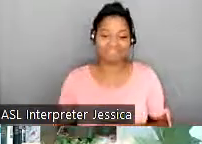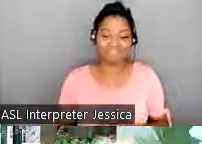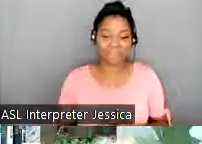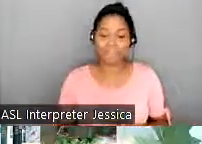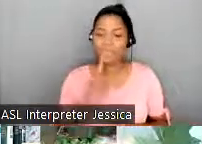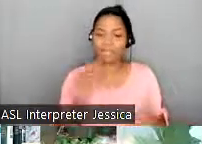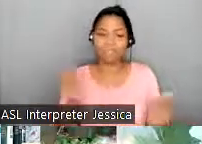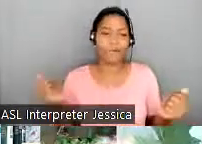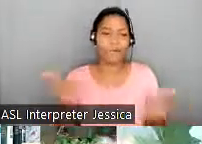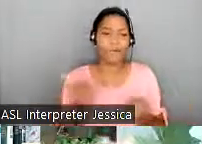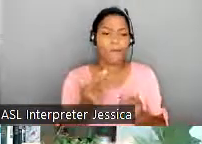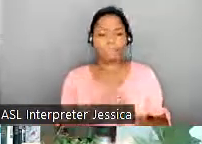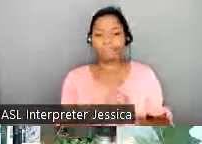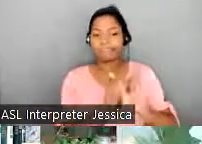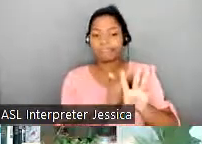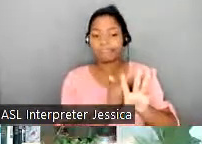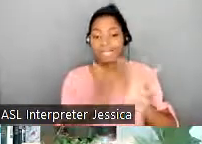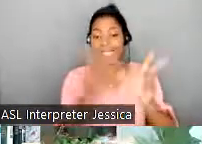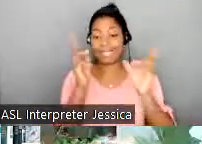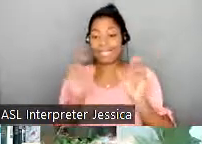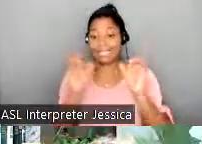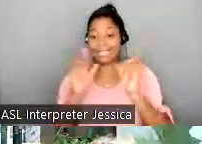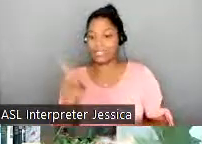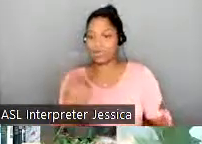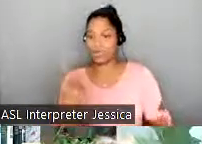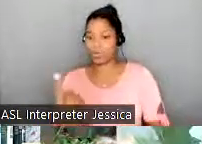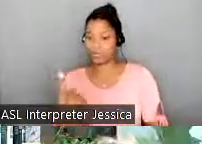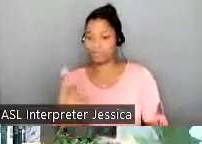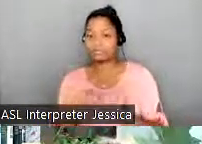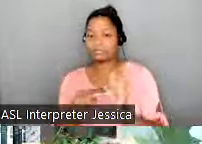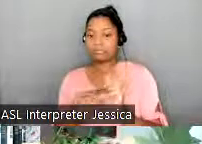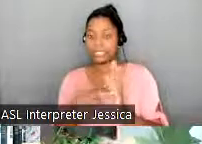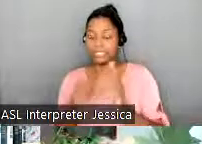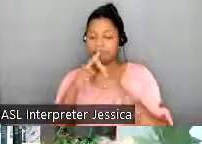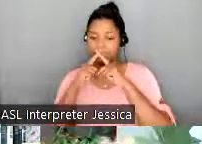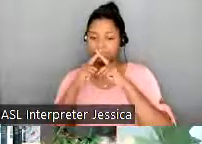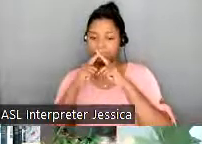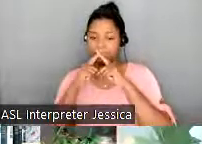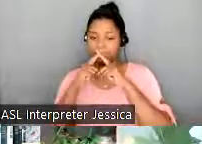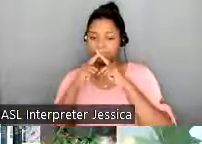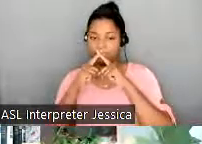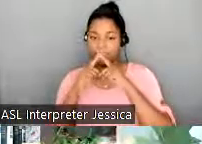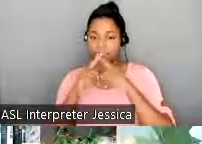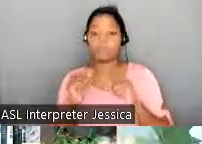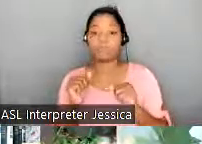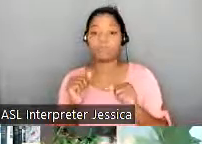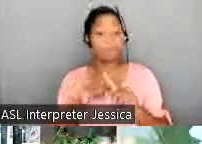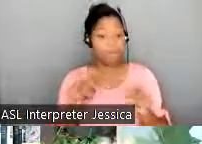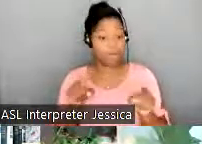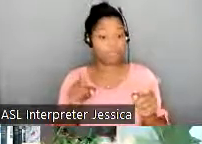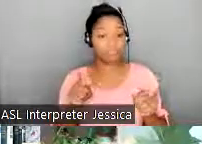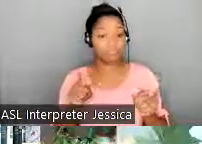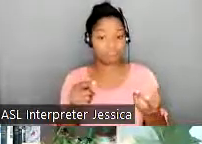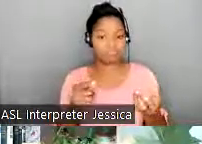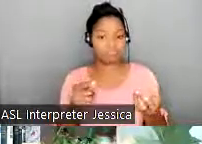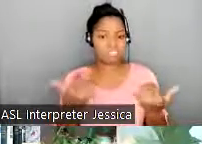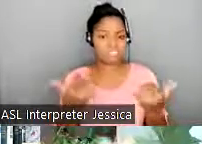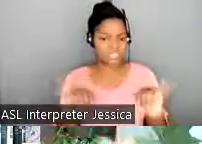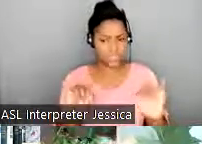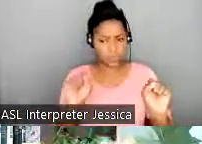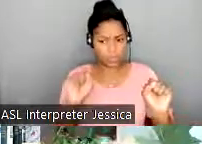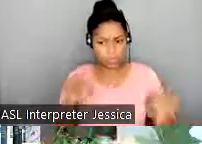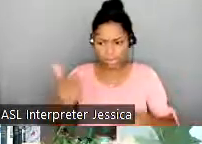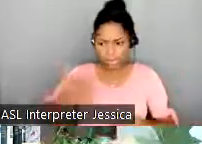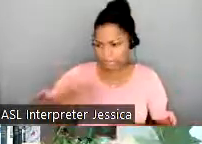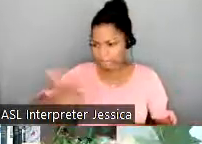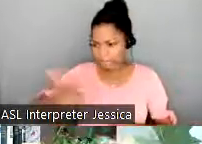summit attendees are in listen-only mode. So that does mean your microphone or phone will be muted, but there are still plenty of ways you can engage